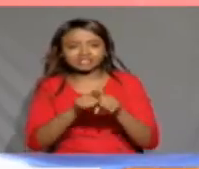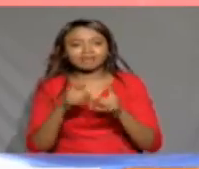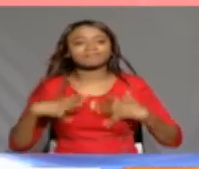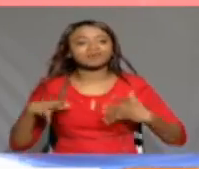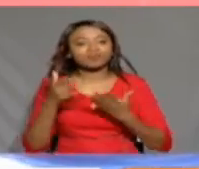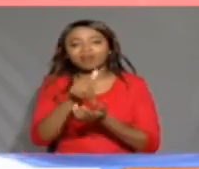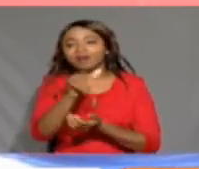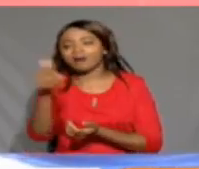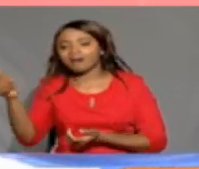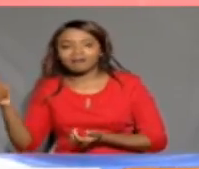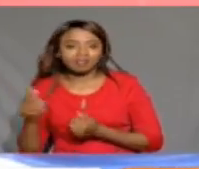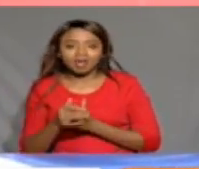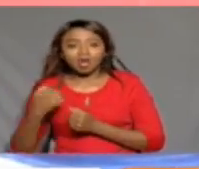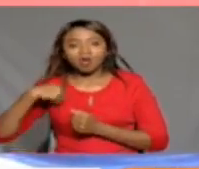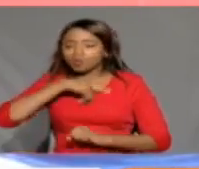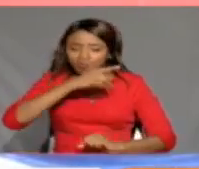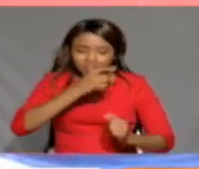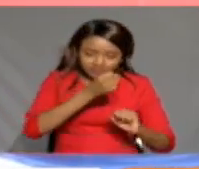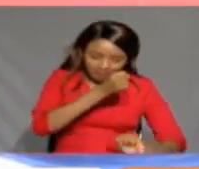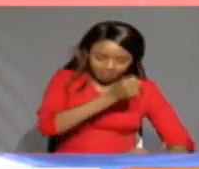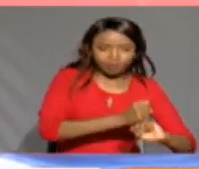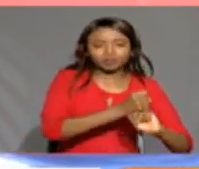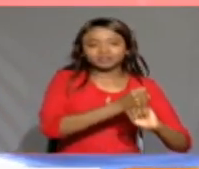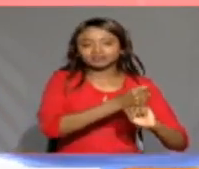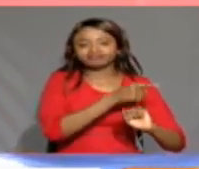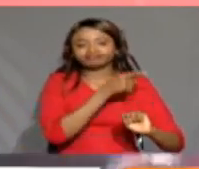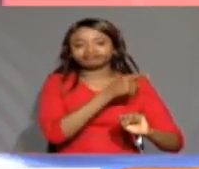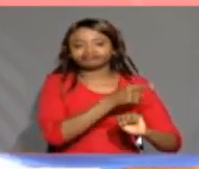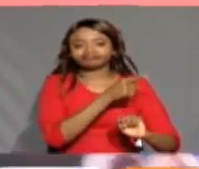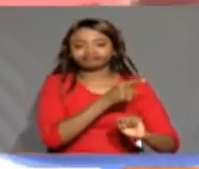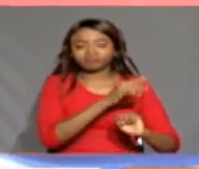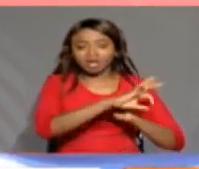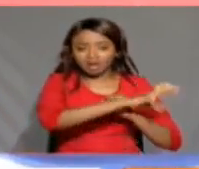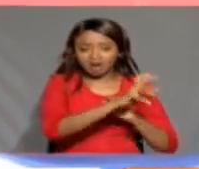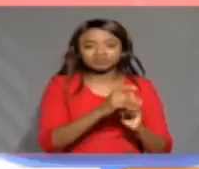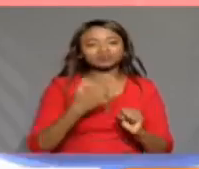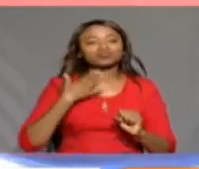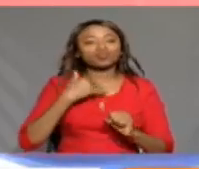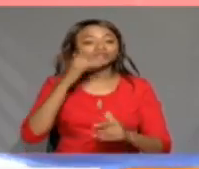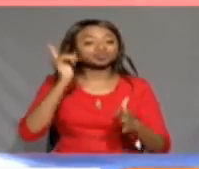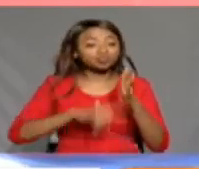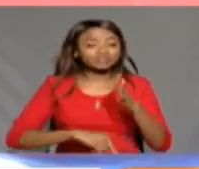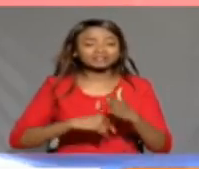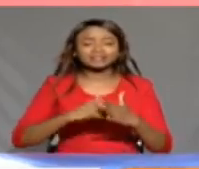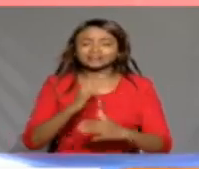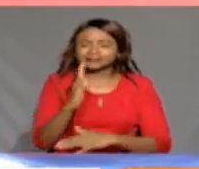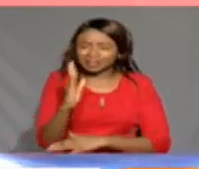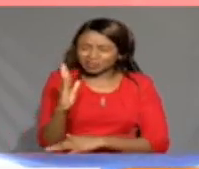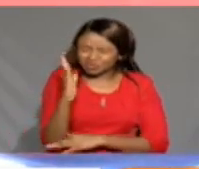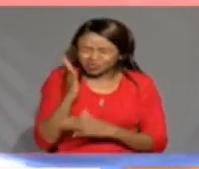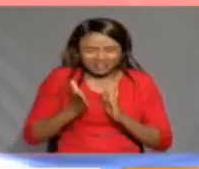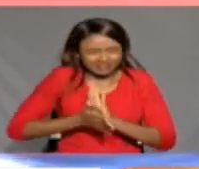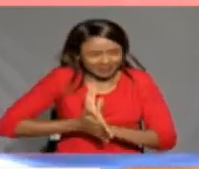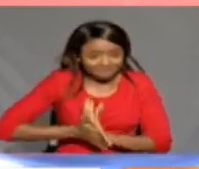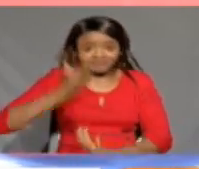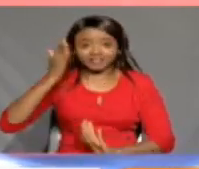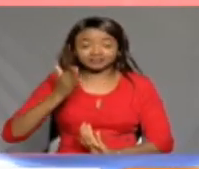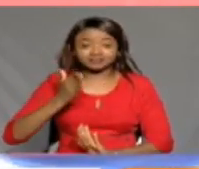wengine. Tunaitumikia kama watu wengine. Tunataka usalama Kitui mara